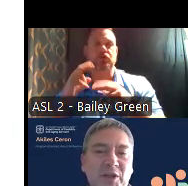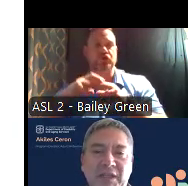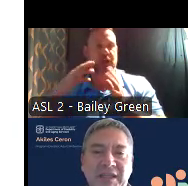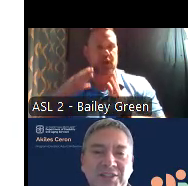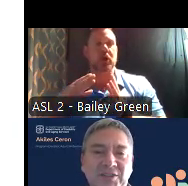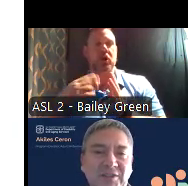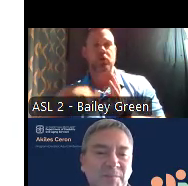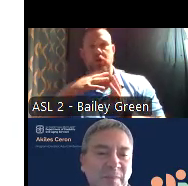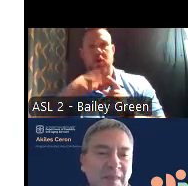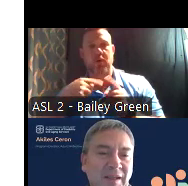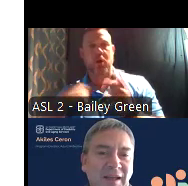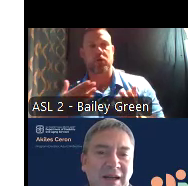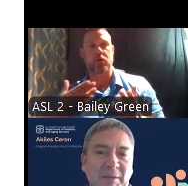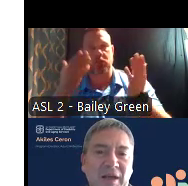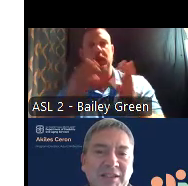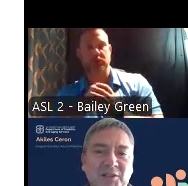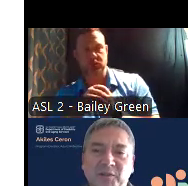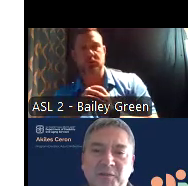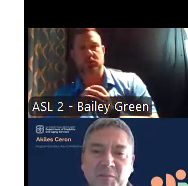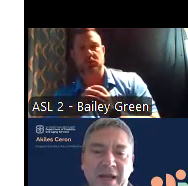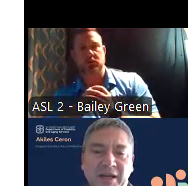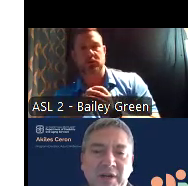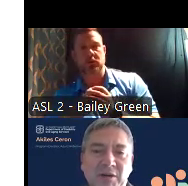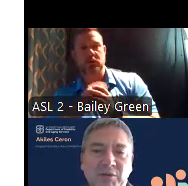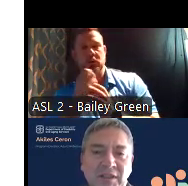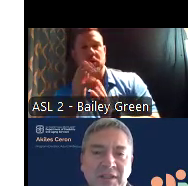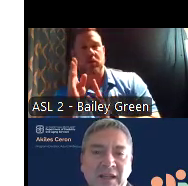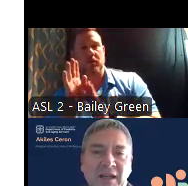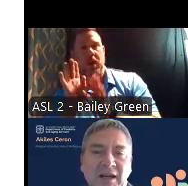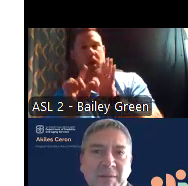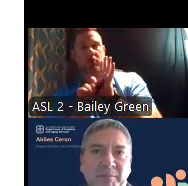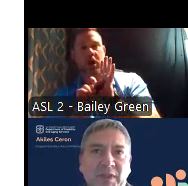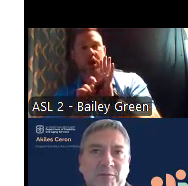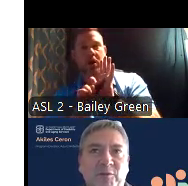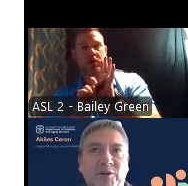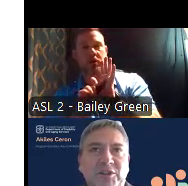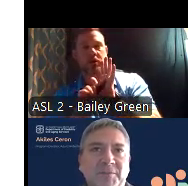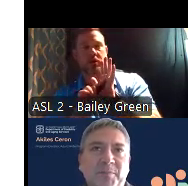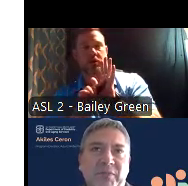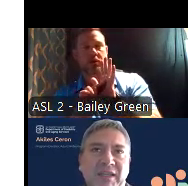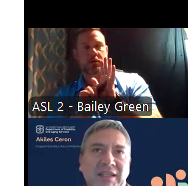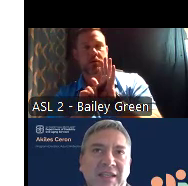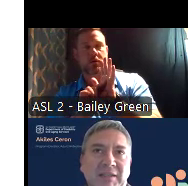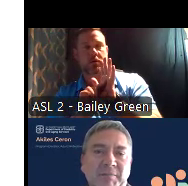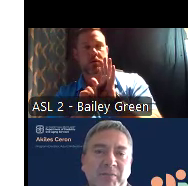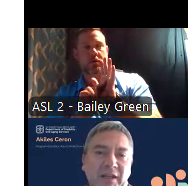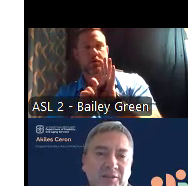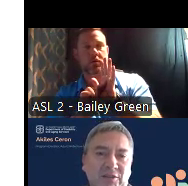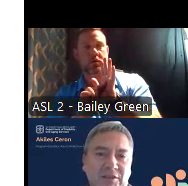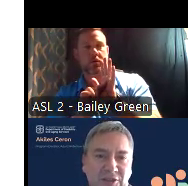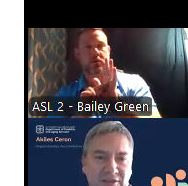our recommendation. A little bit of background. First,